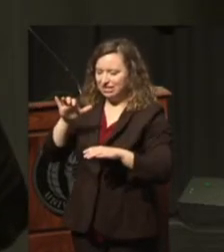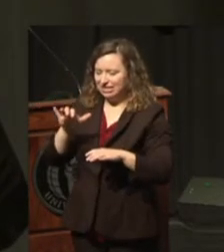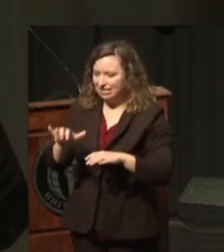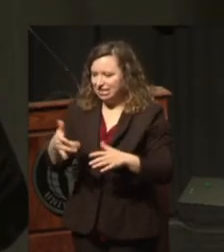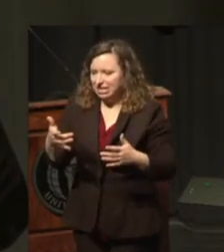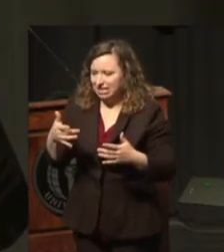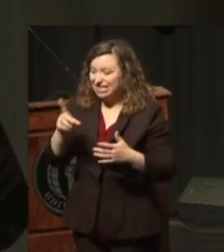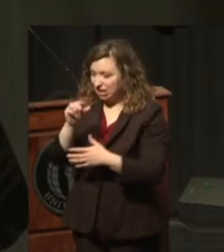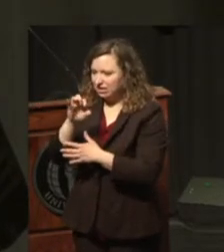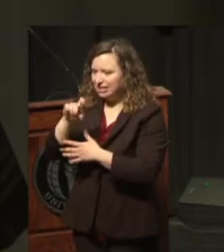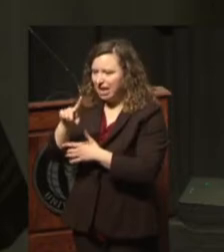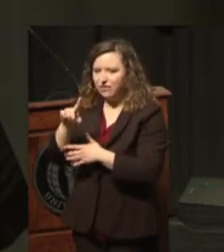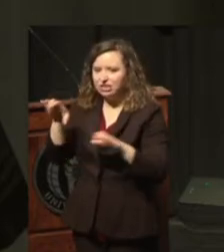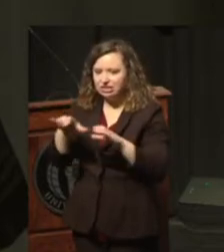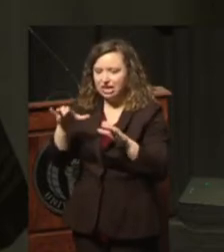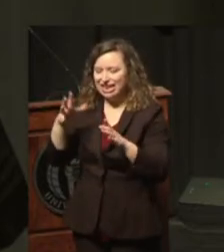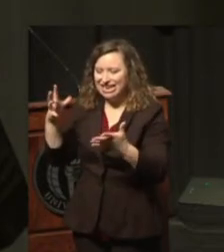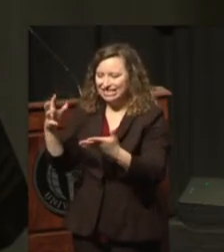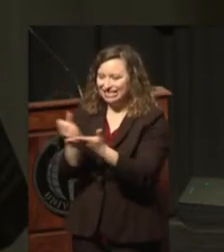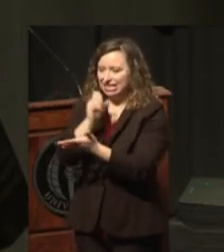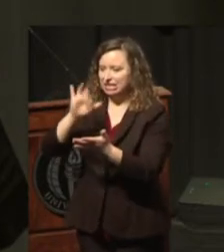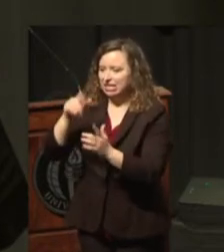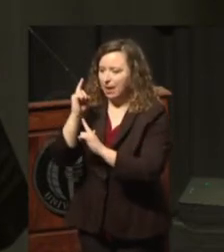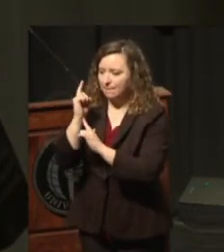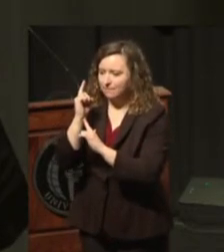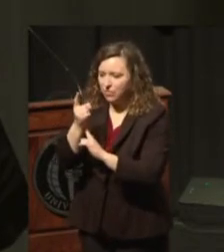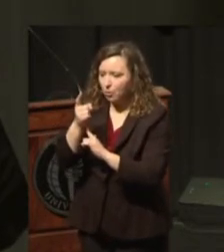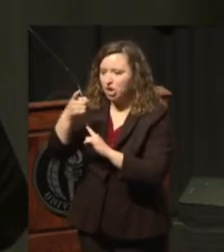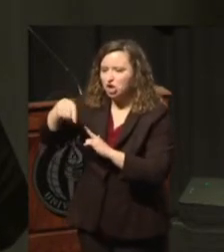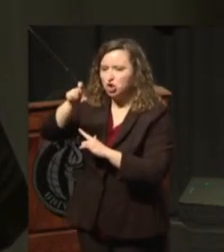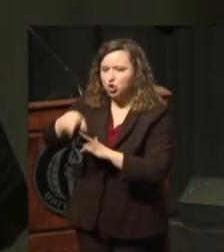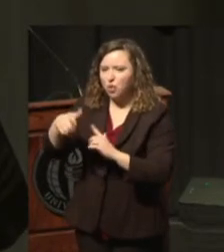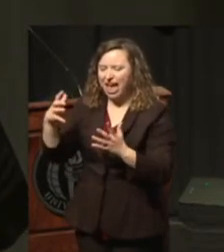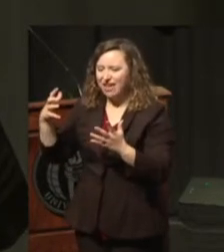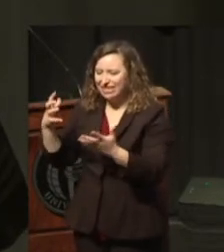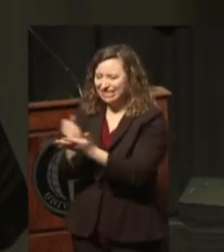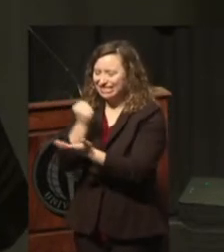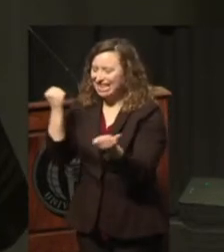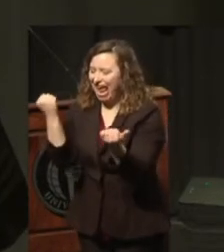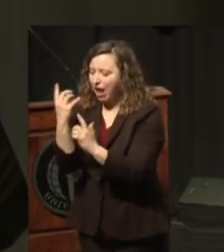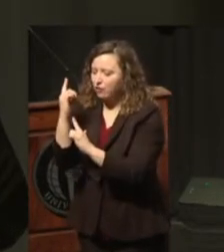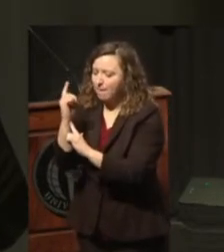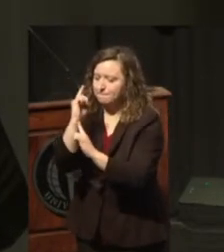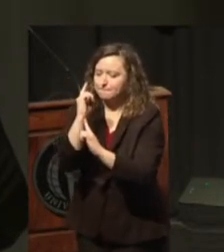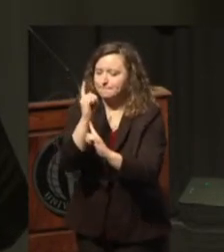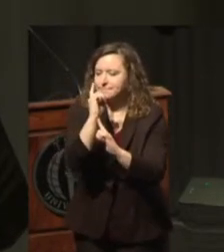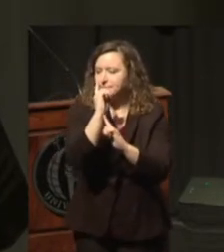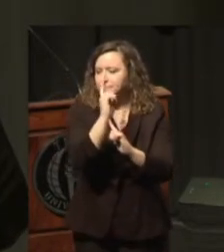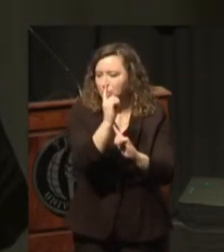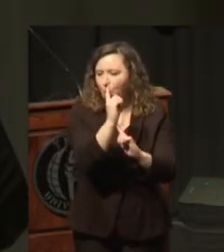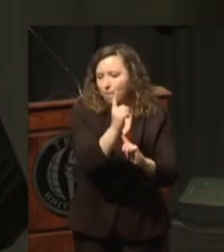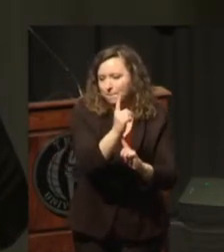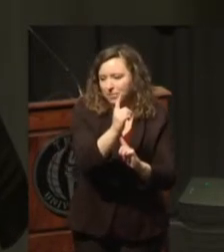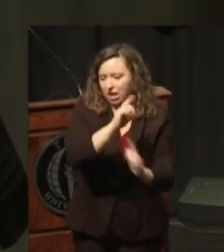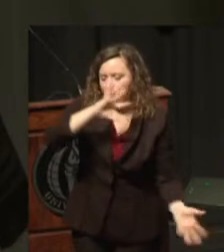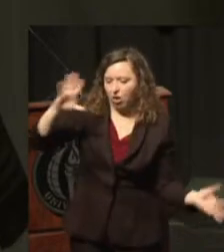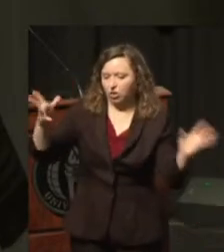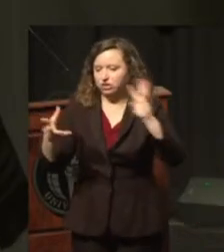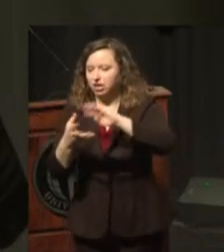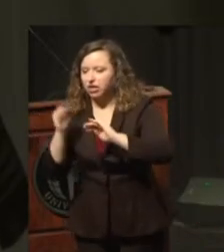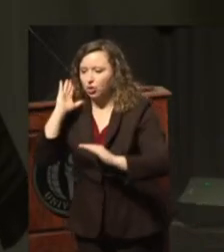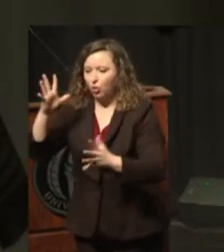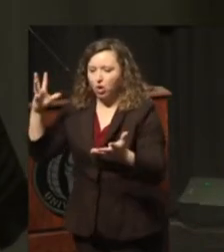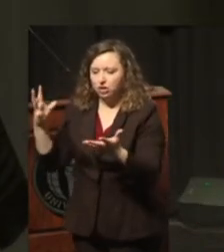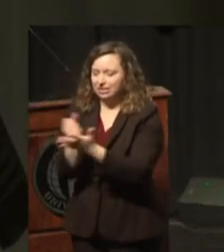have to seize every moment we have to seize the day. To me, that's more important. So David used what he